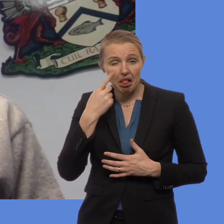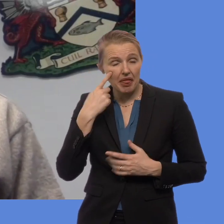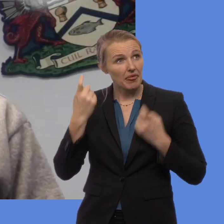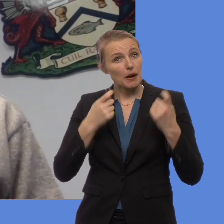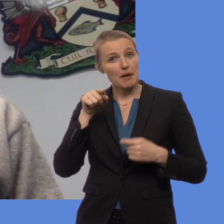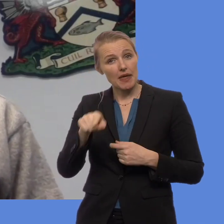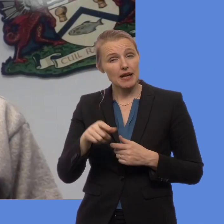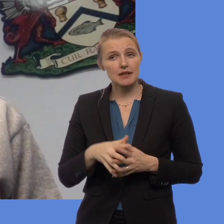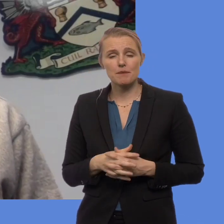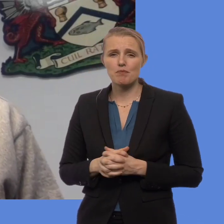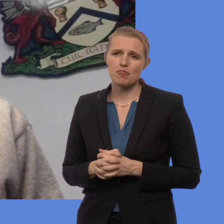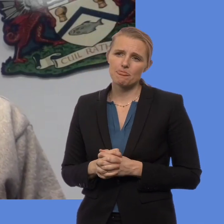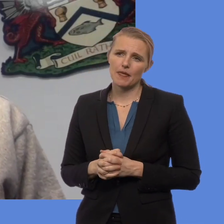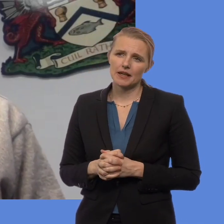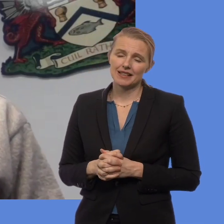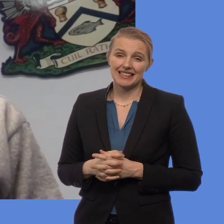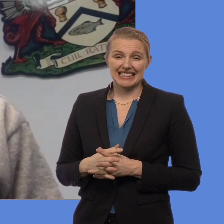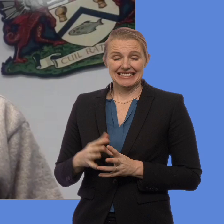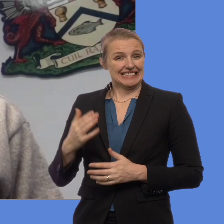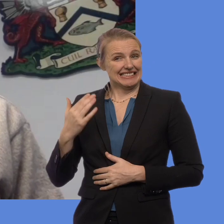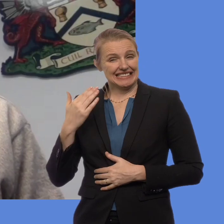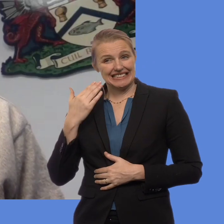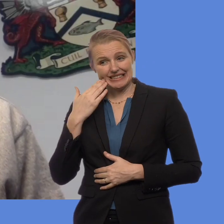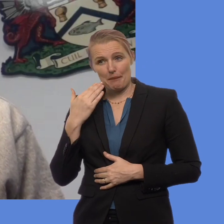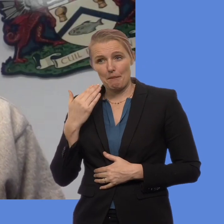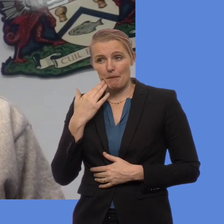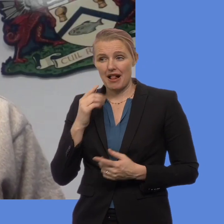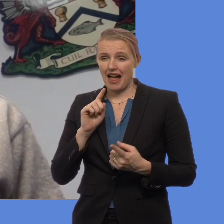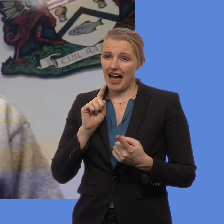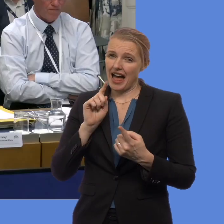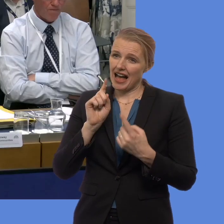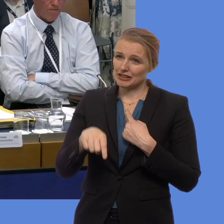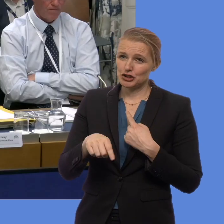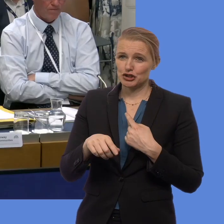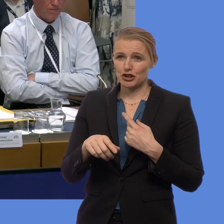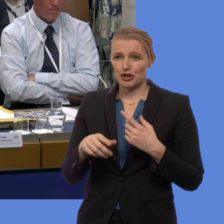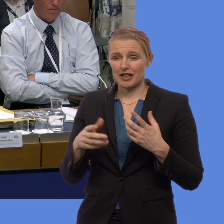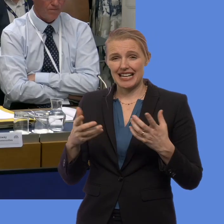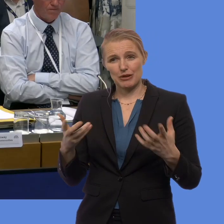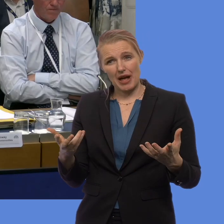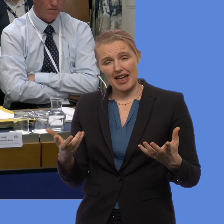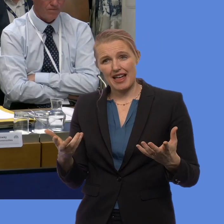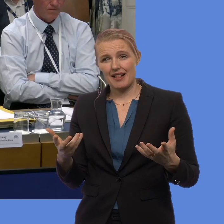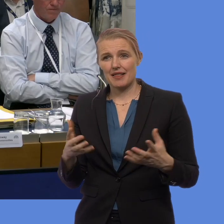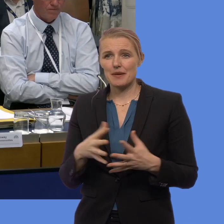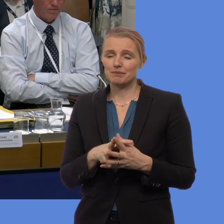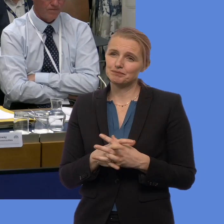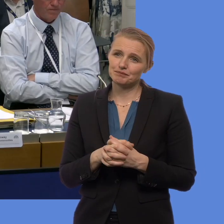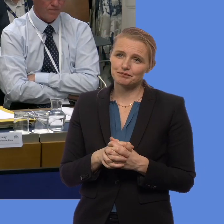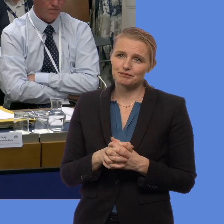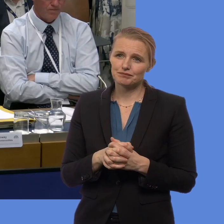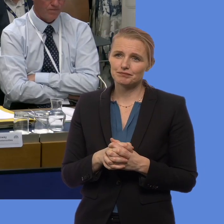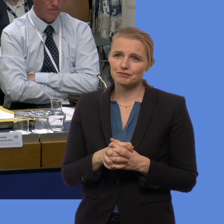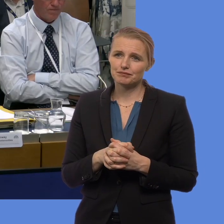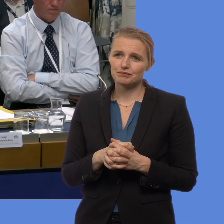I suppose the simple answer to that would be, you're familiar with Esperanto, which was this mythical